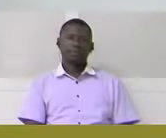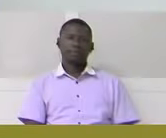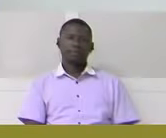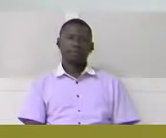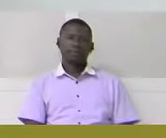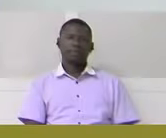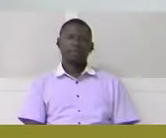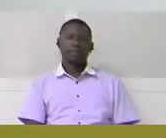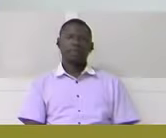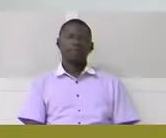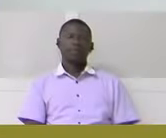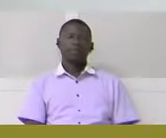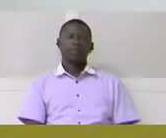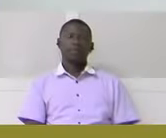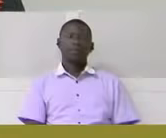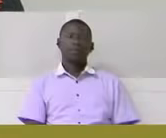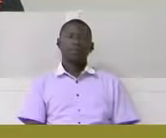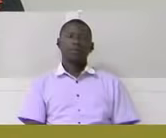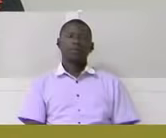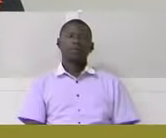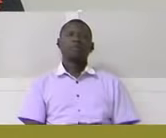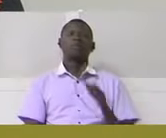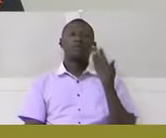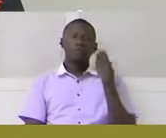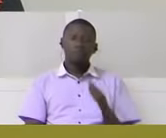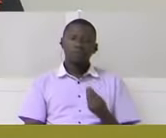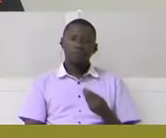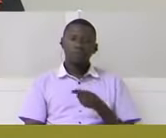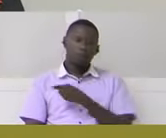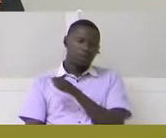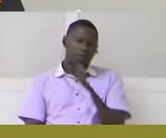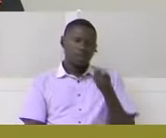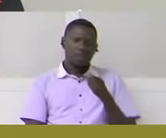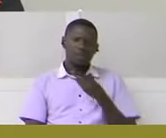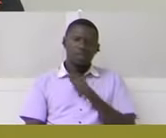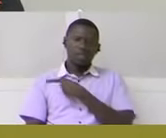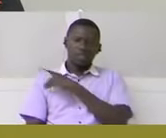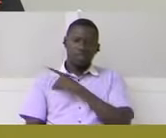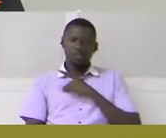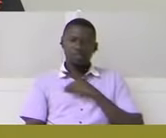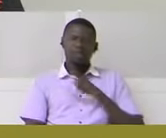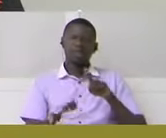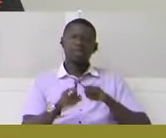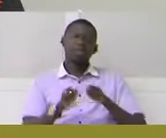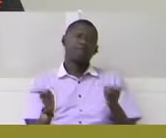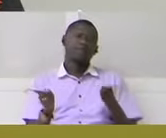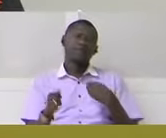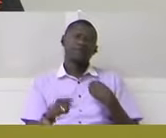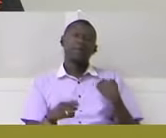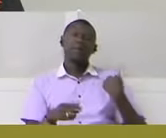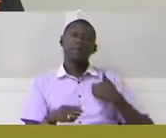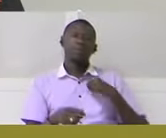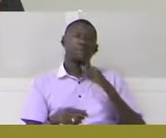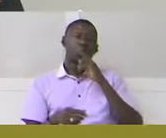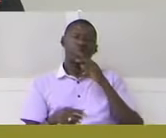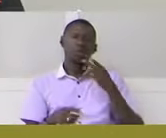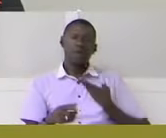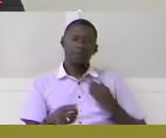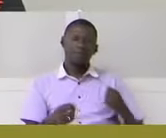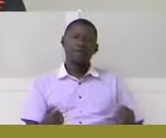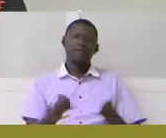How did their treatment differ from civilian victims who were usually involved in accidents around the